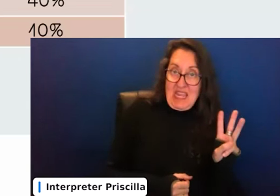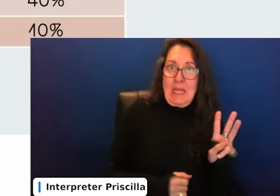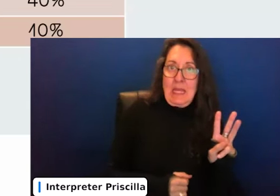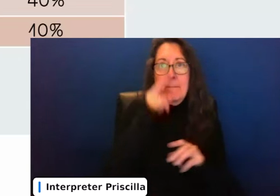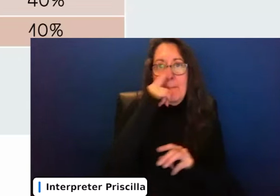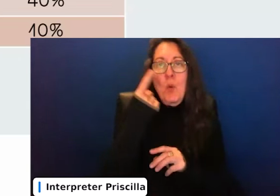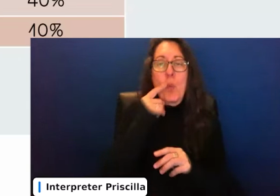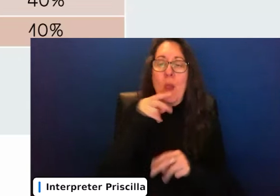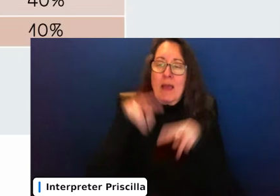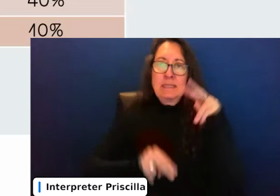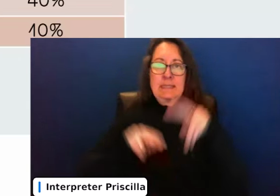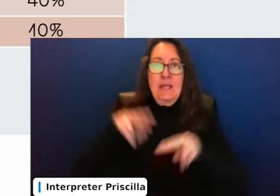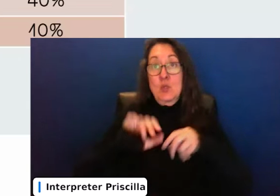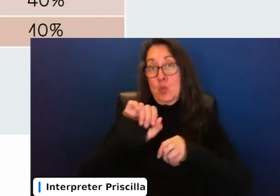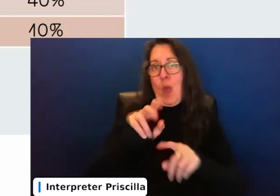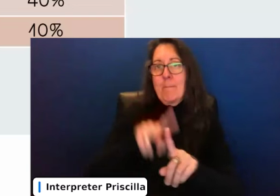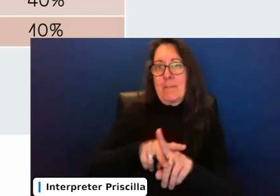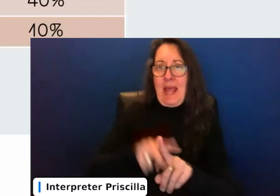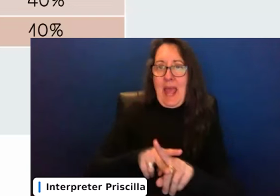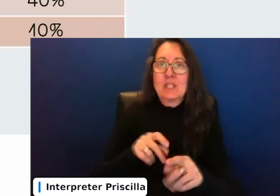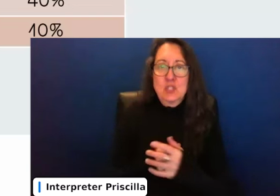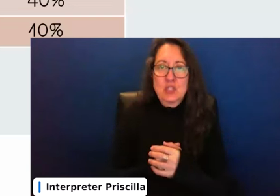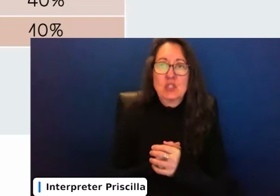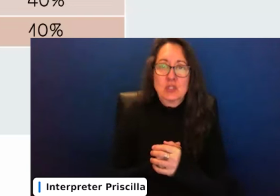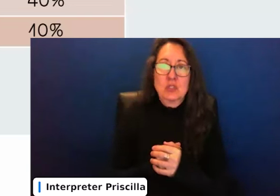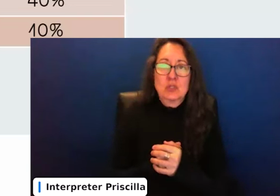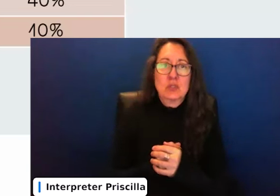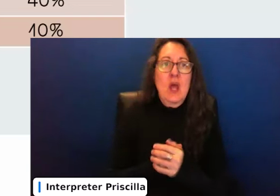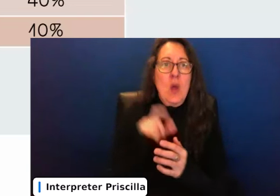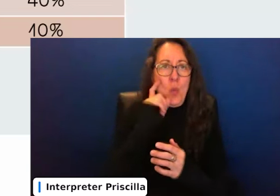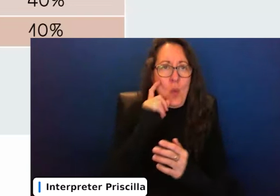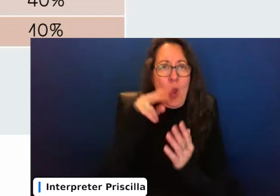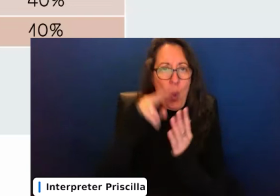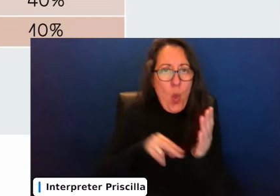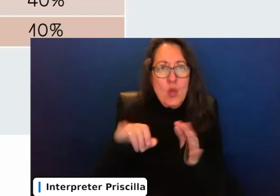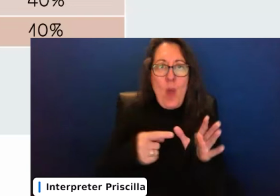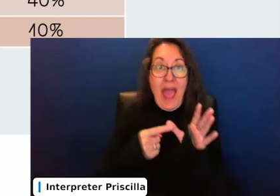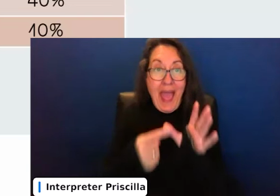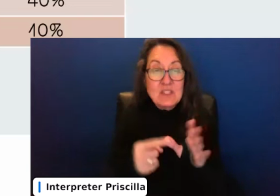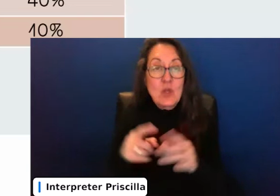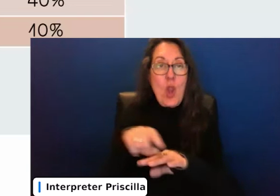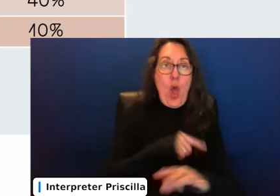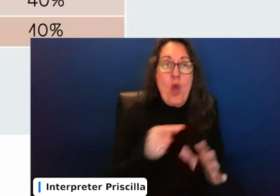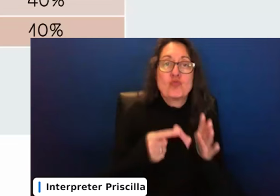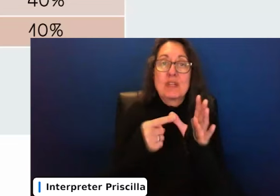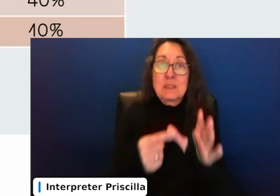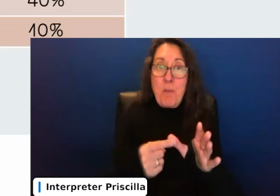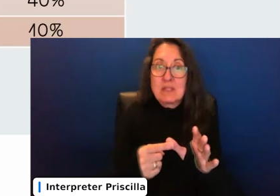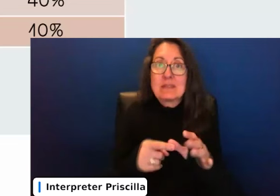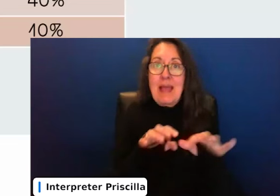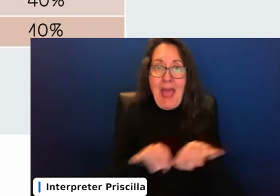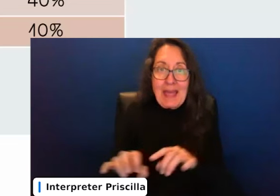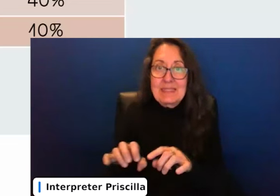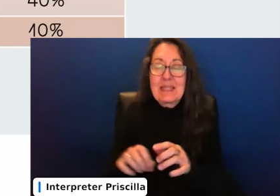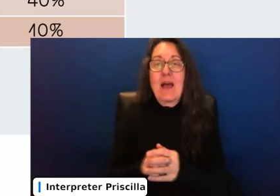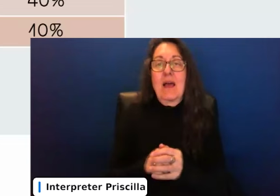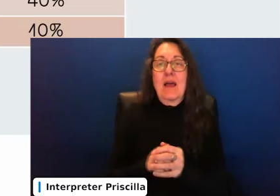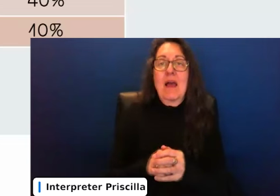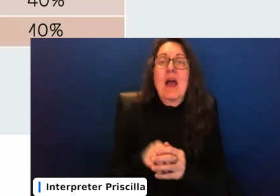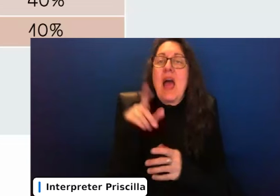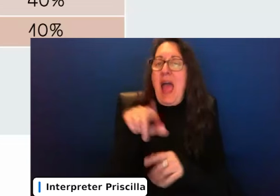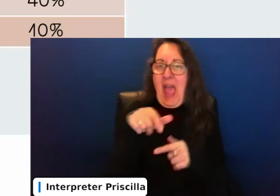and do the final shortlisting, considering demographics, degree, discipline, and the scores of the assessors.